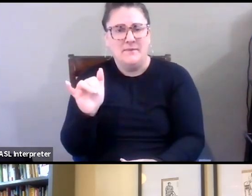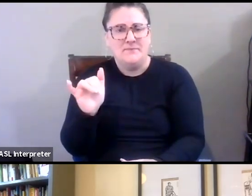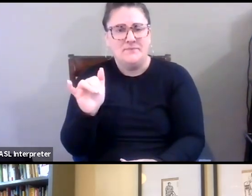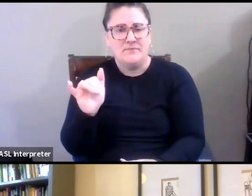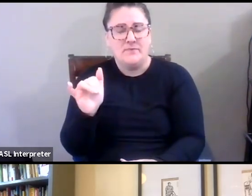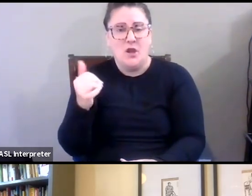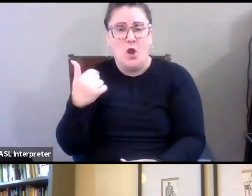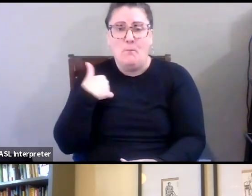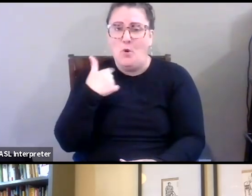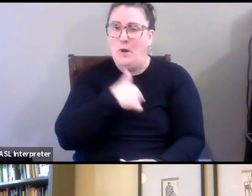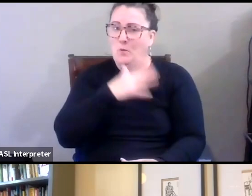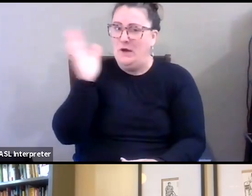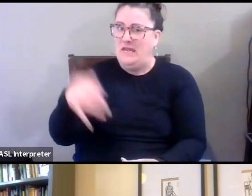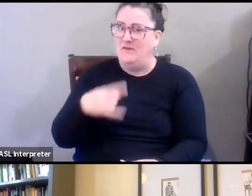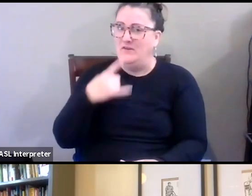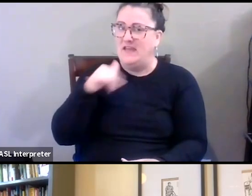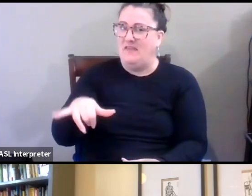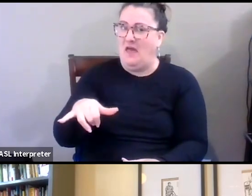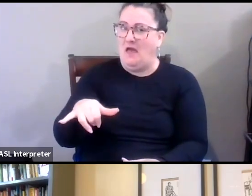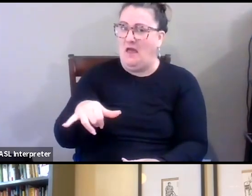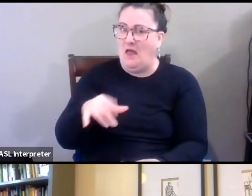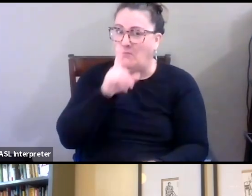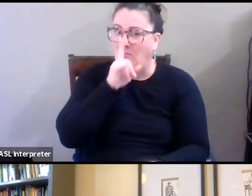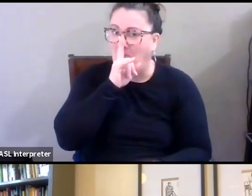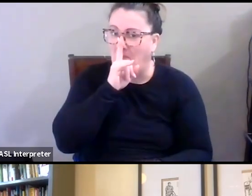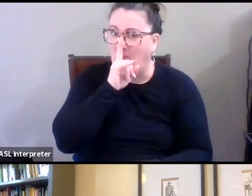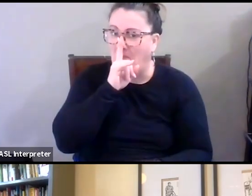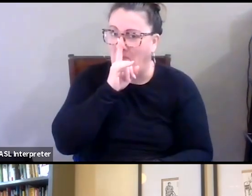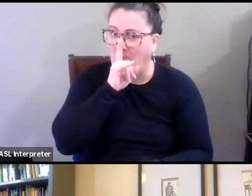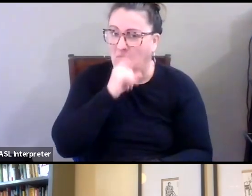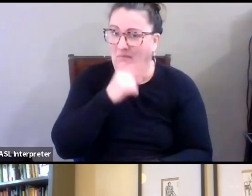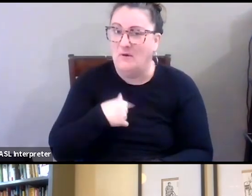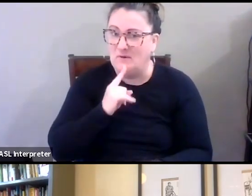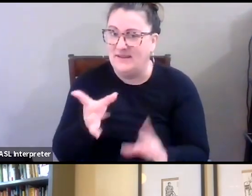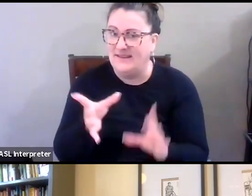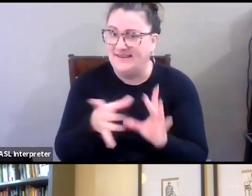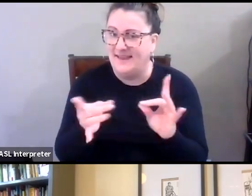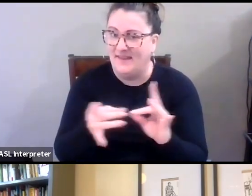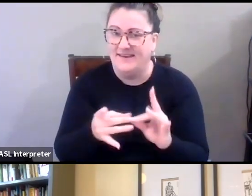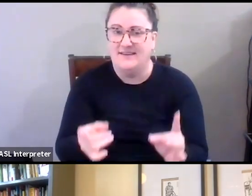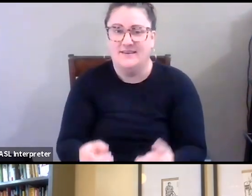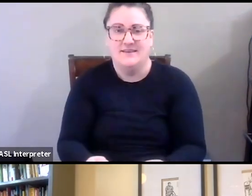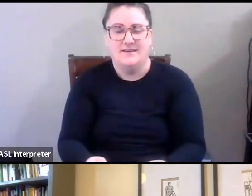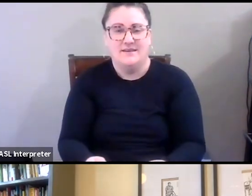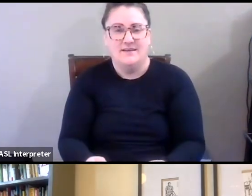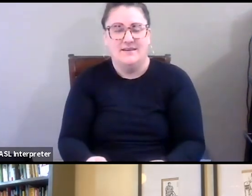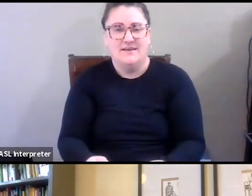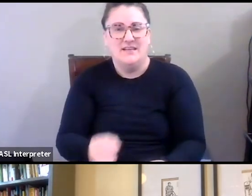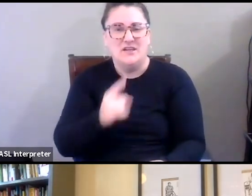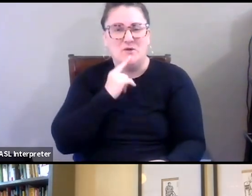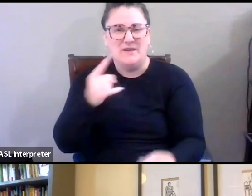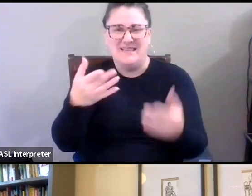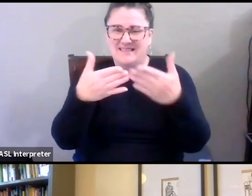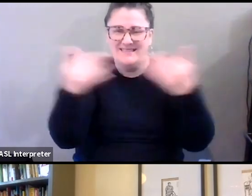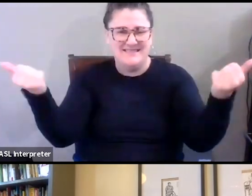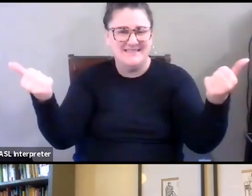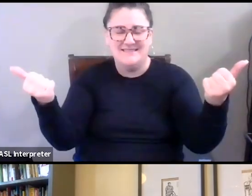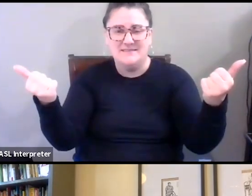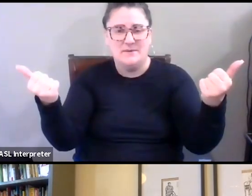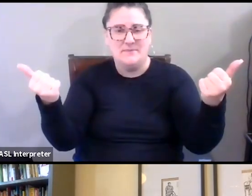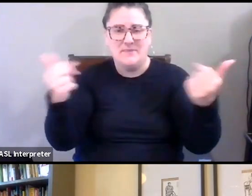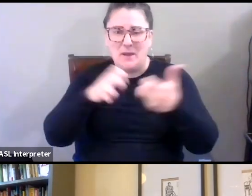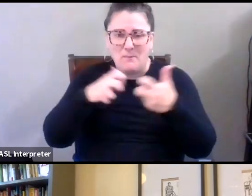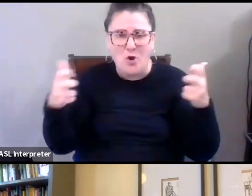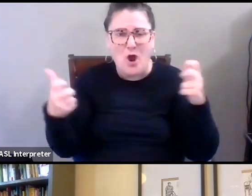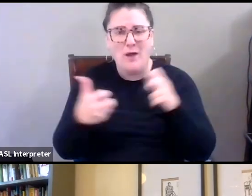we'd never say that thing that we are about saying right now in this group, mm-hmm. right? Like, I just feel like there's a real disparity between what people think